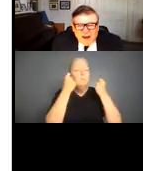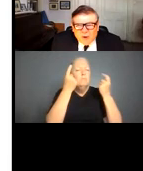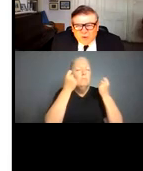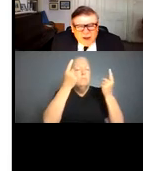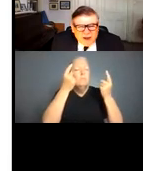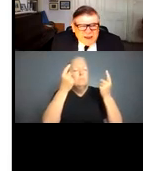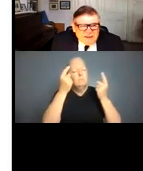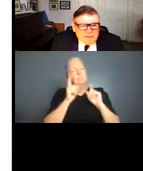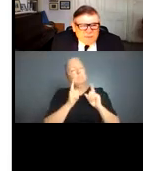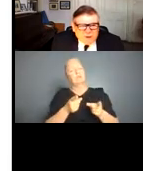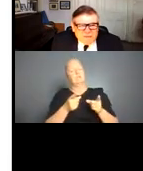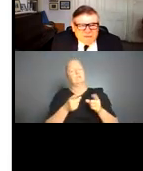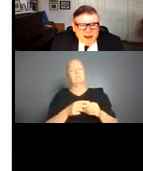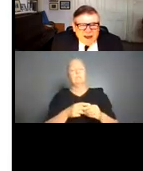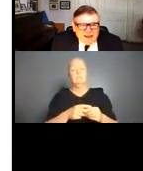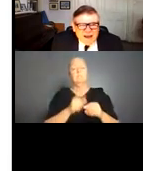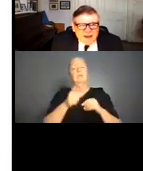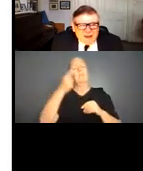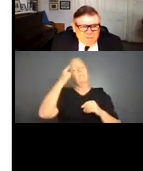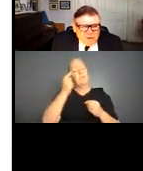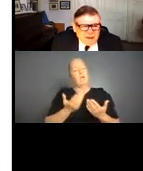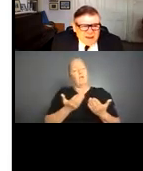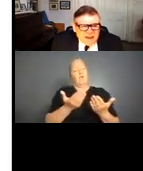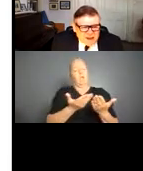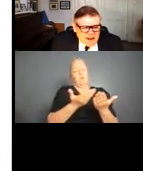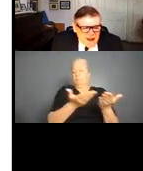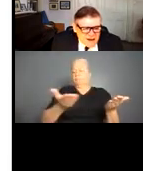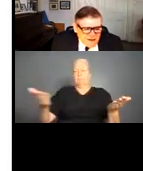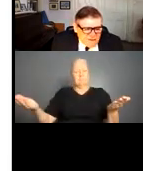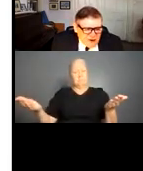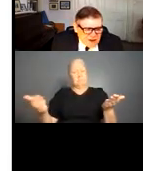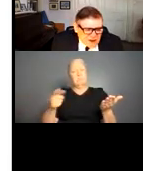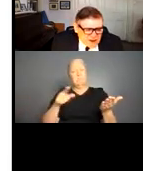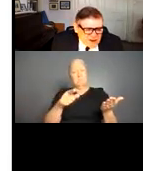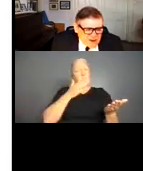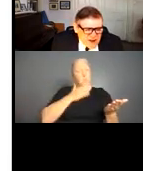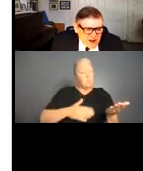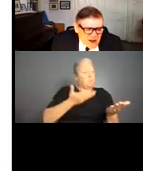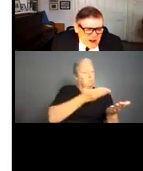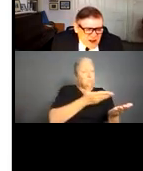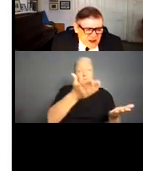all available alternatives. Support is provided to implement decision. So for instance,